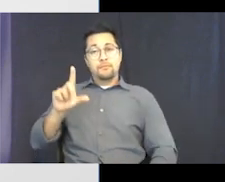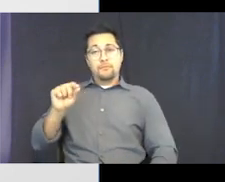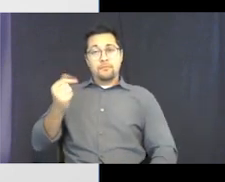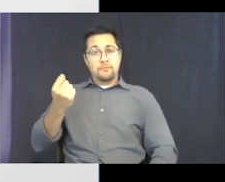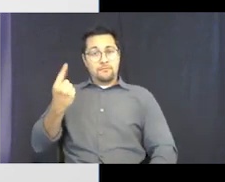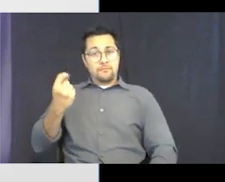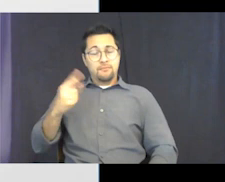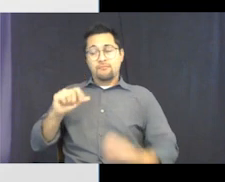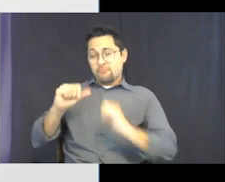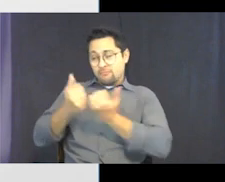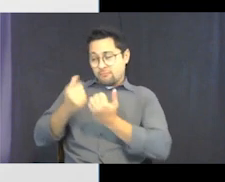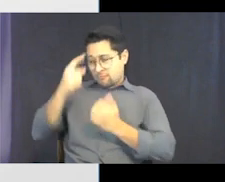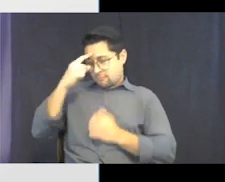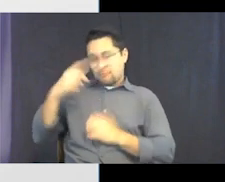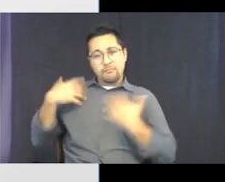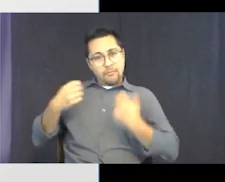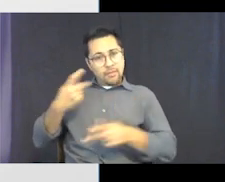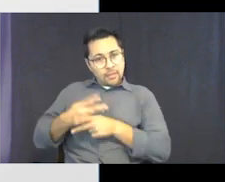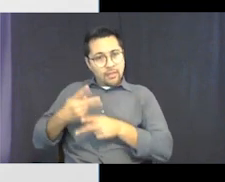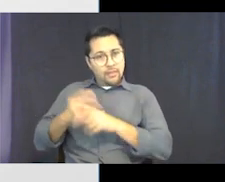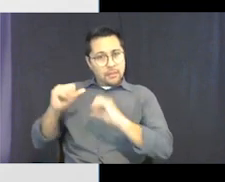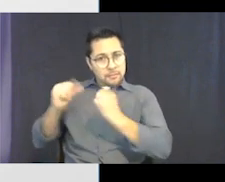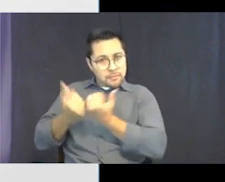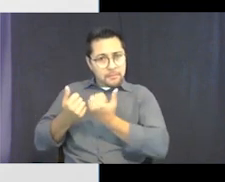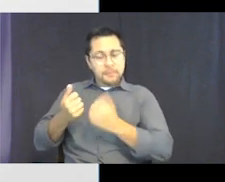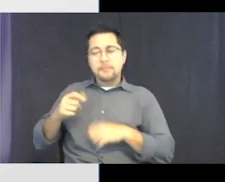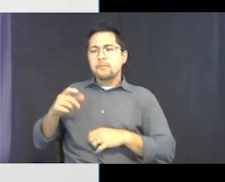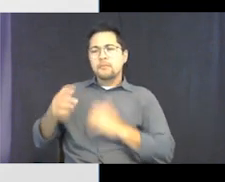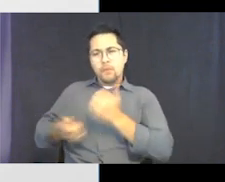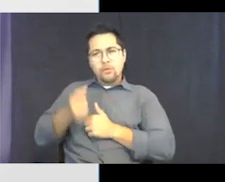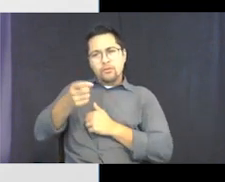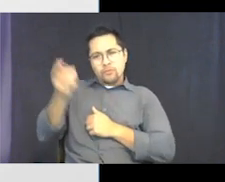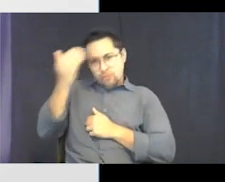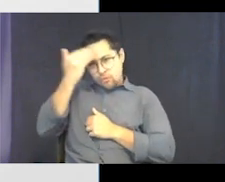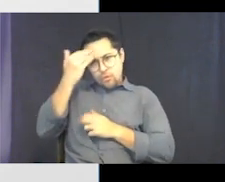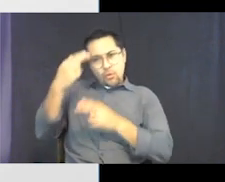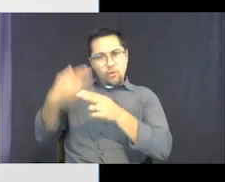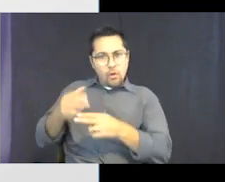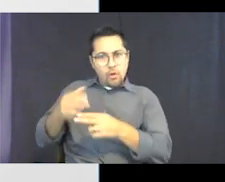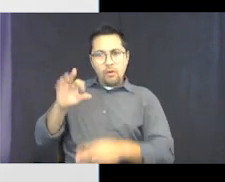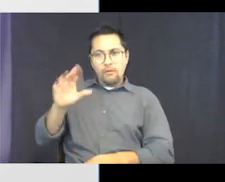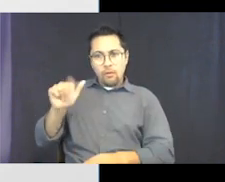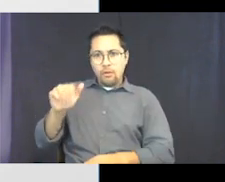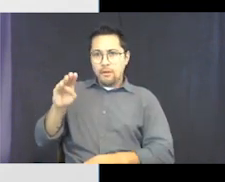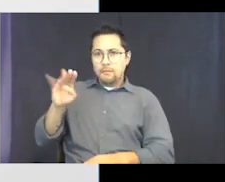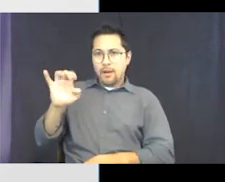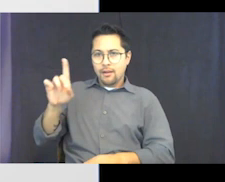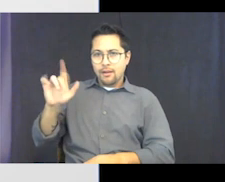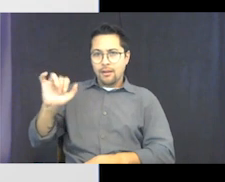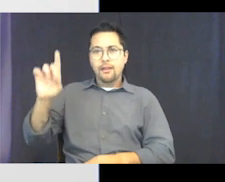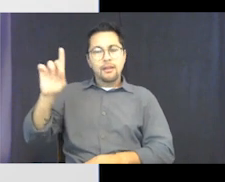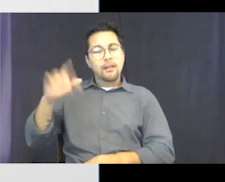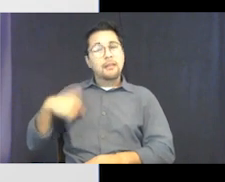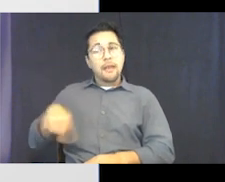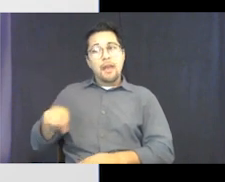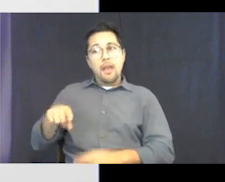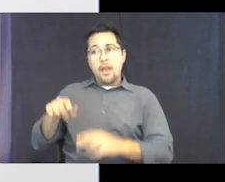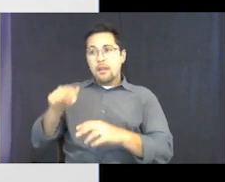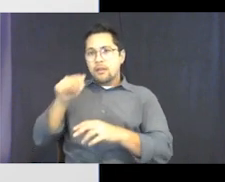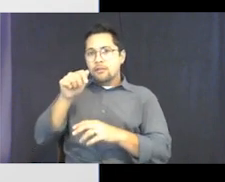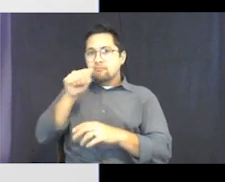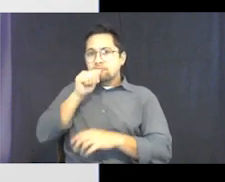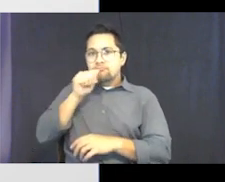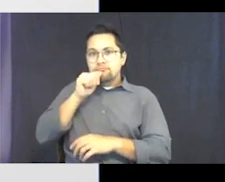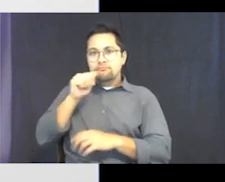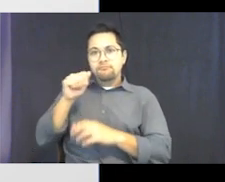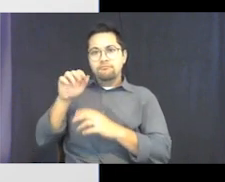the Agency for Healthcare Administration, most of you all may know that as Florida Medicaid, privatized